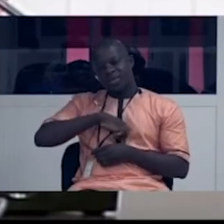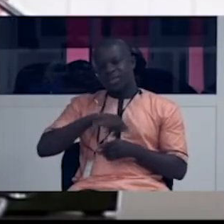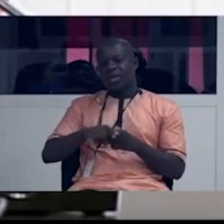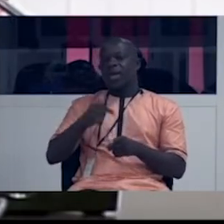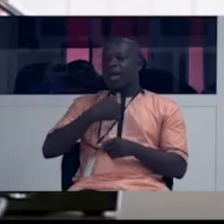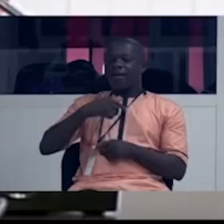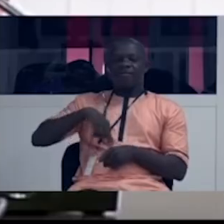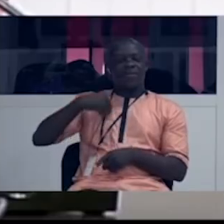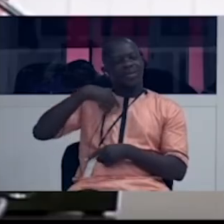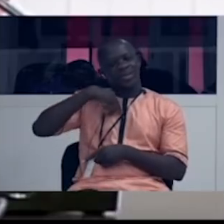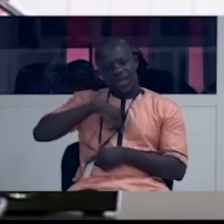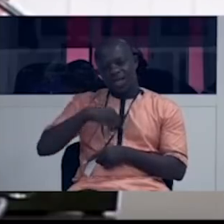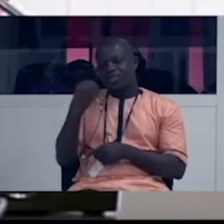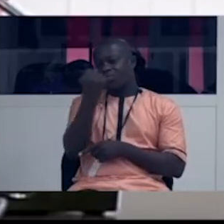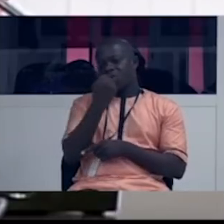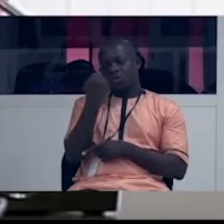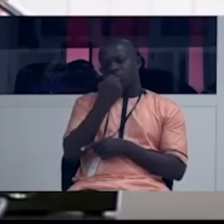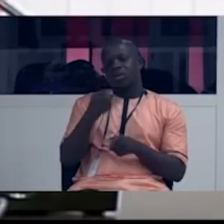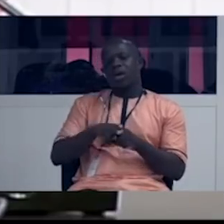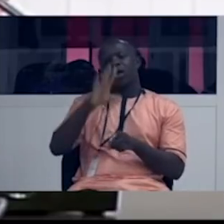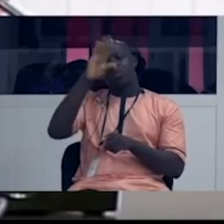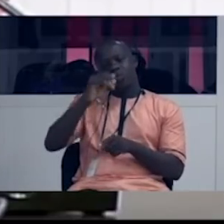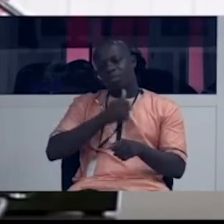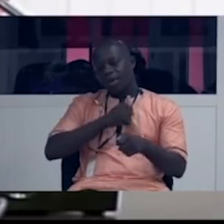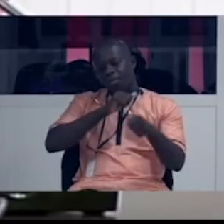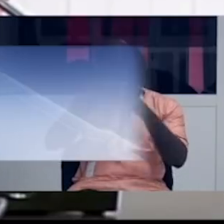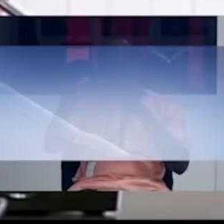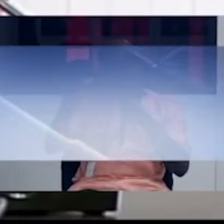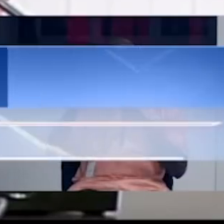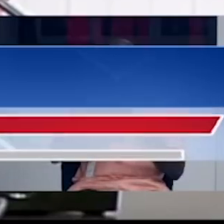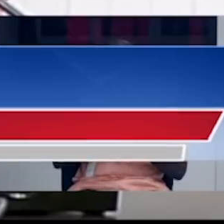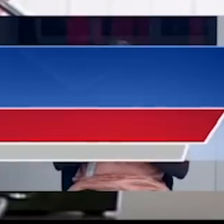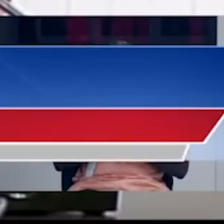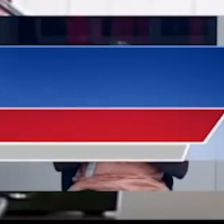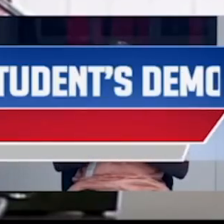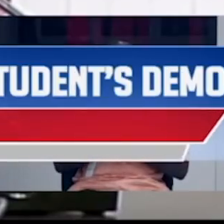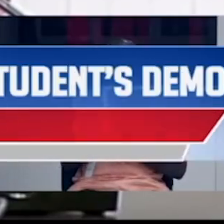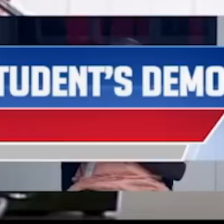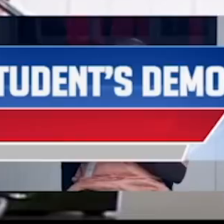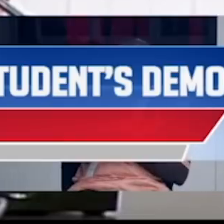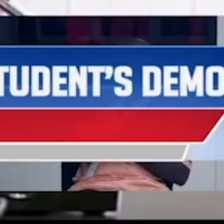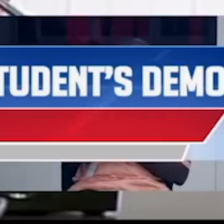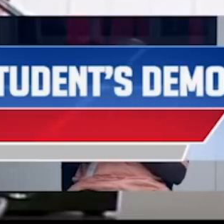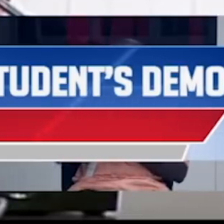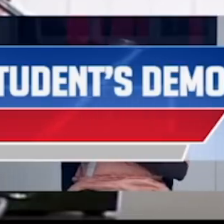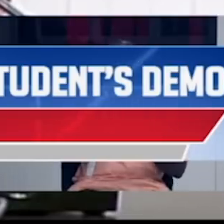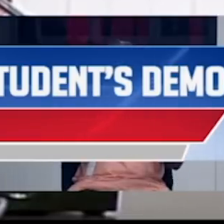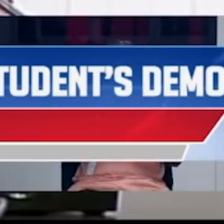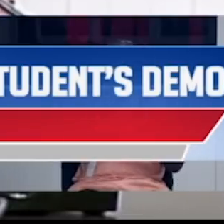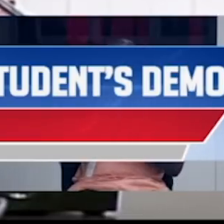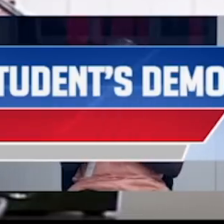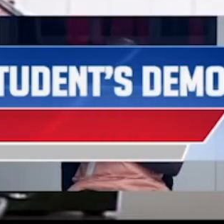I feel pain because I did my best, and probably my best was not